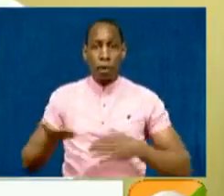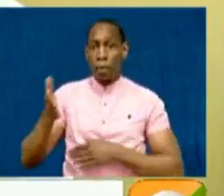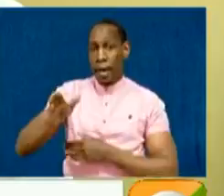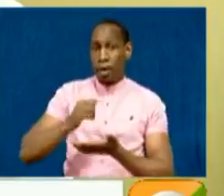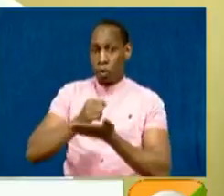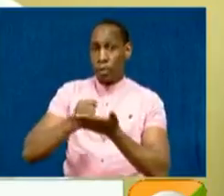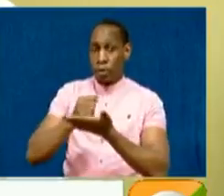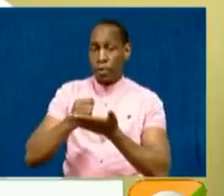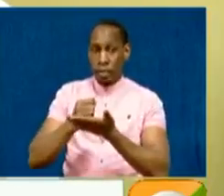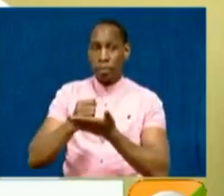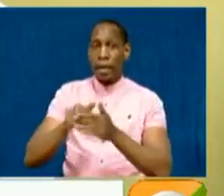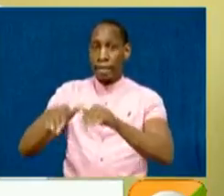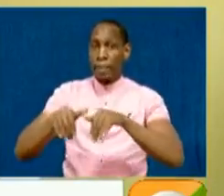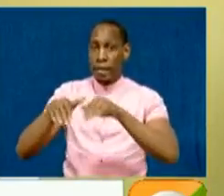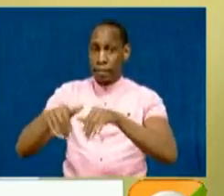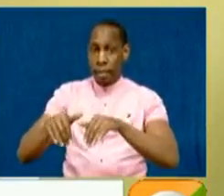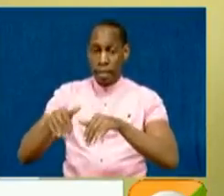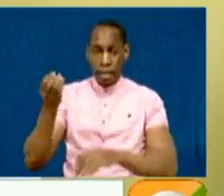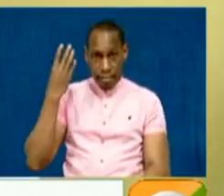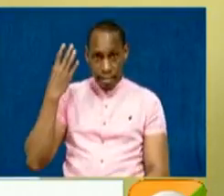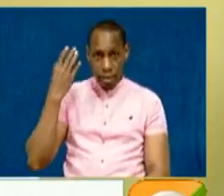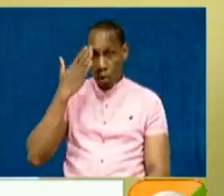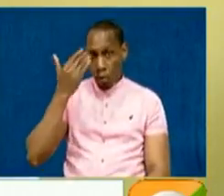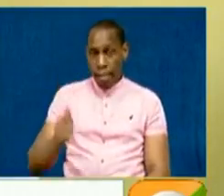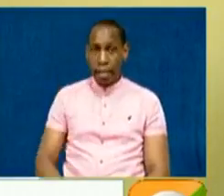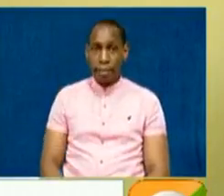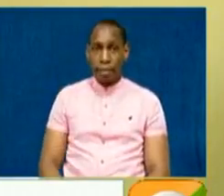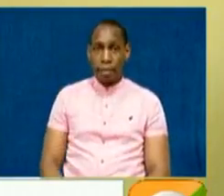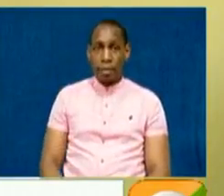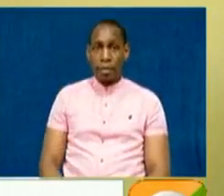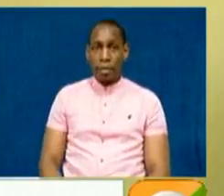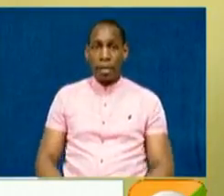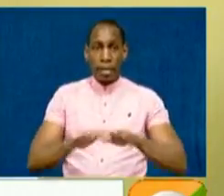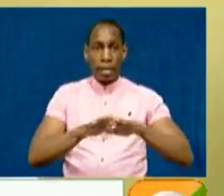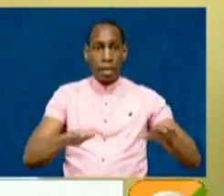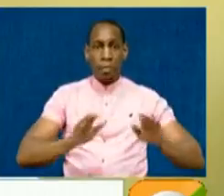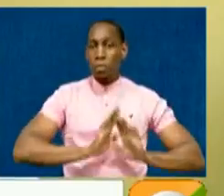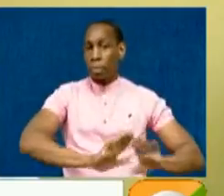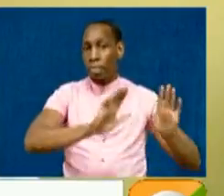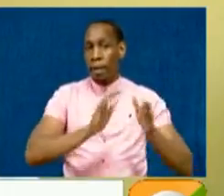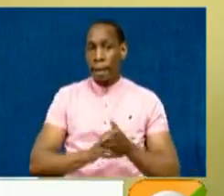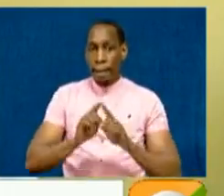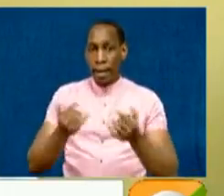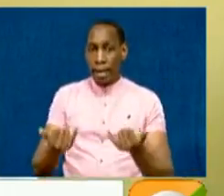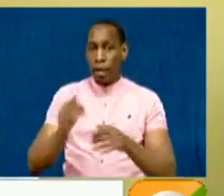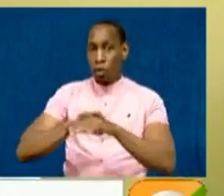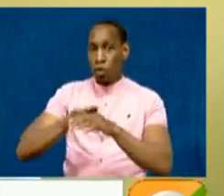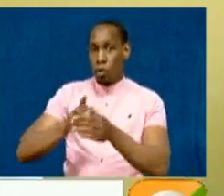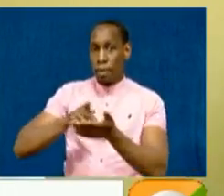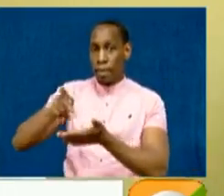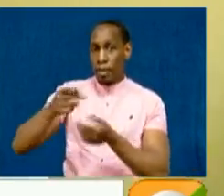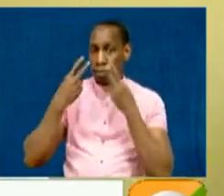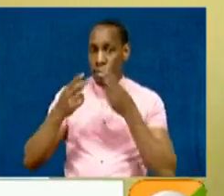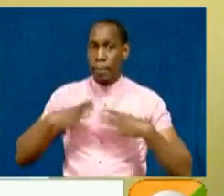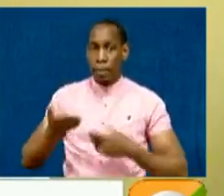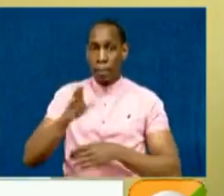back to the coffee, because a lot of our bushes had been abandoned. But because of the good payments, we have seen